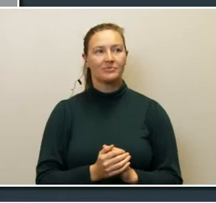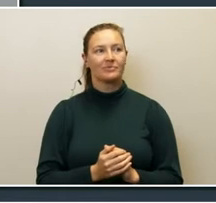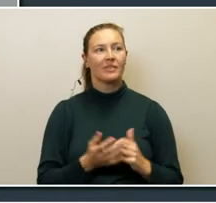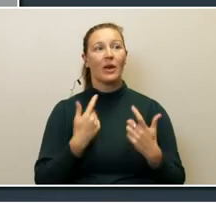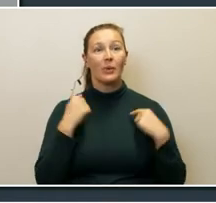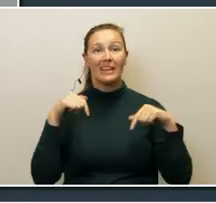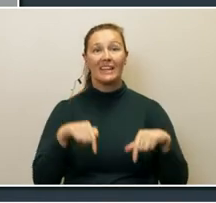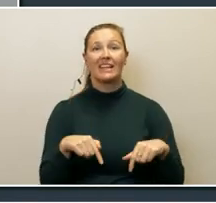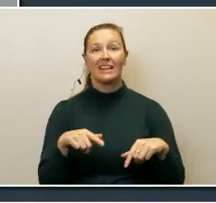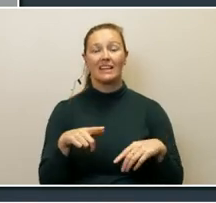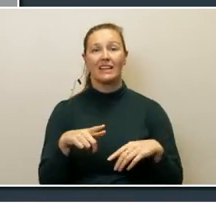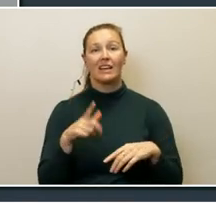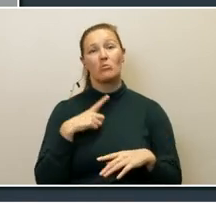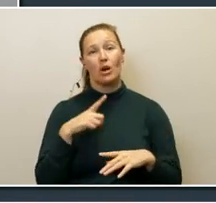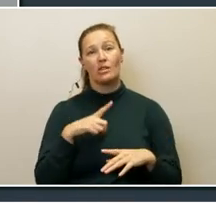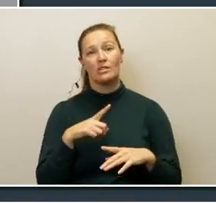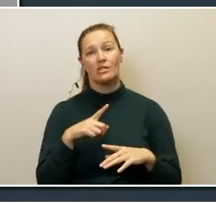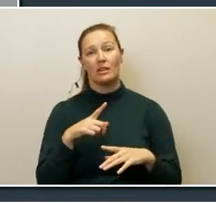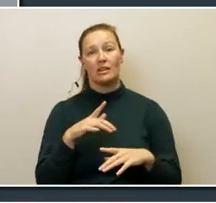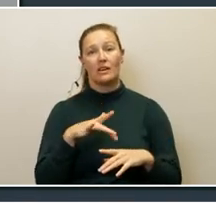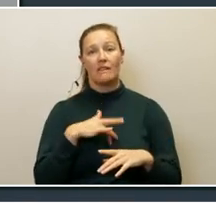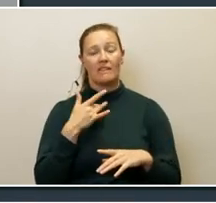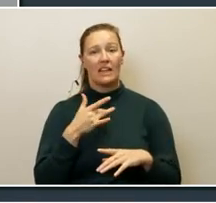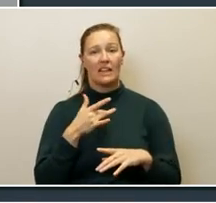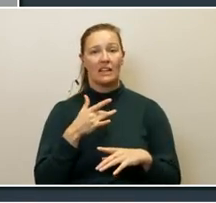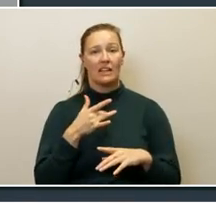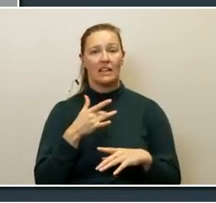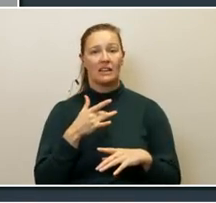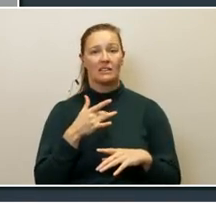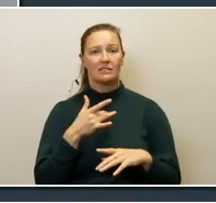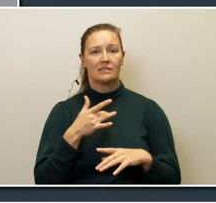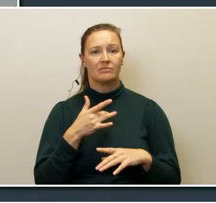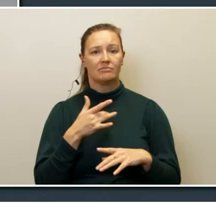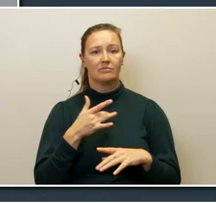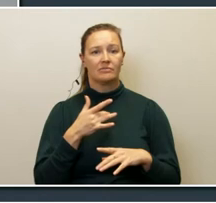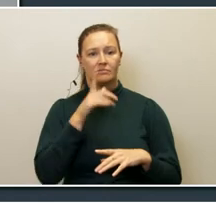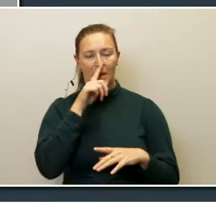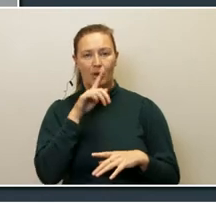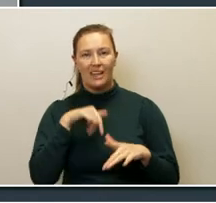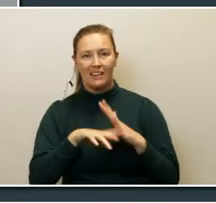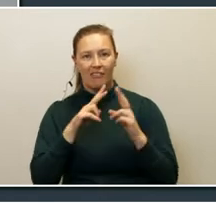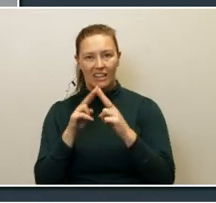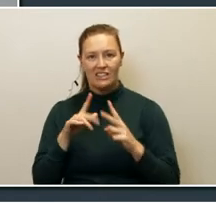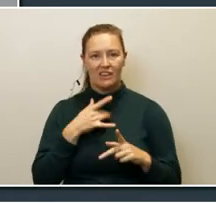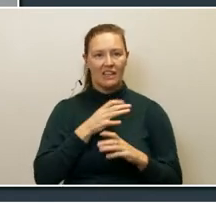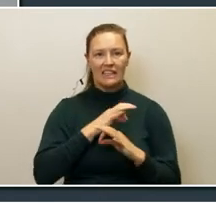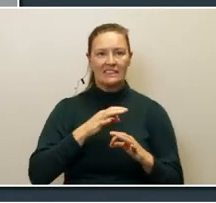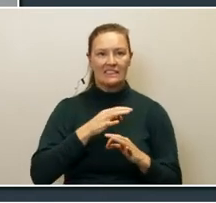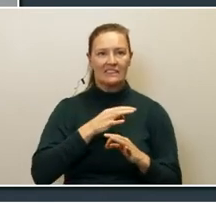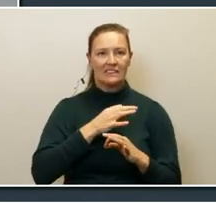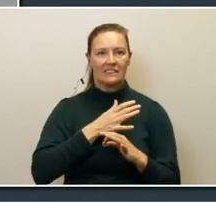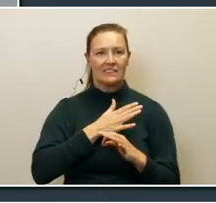We're here really because of the insecurity everybody in our village is feeling with the